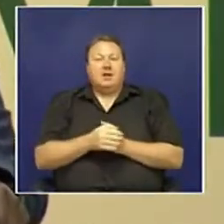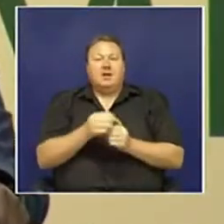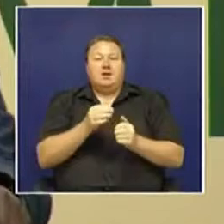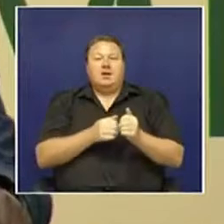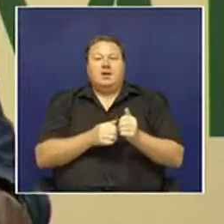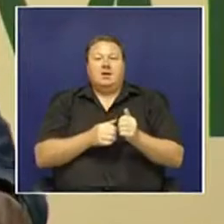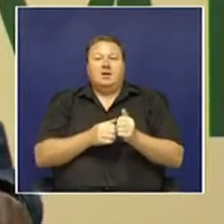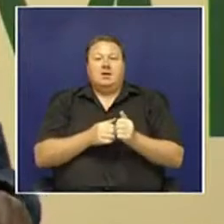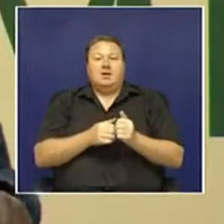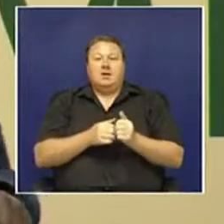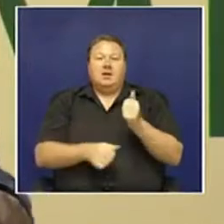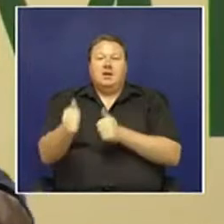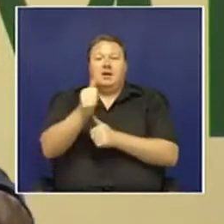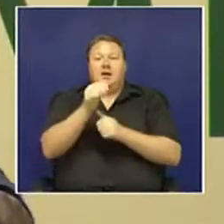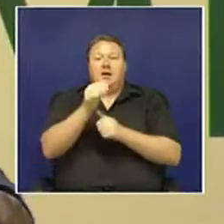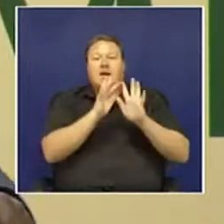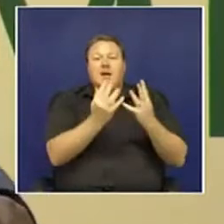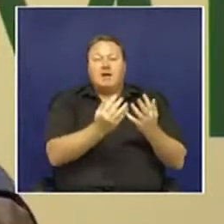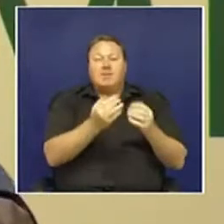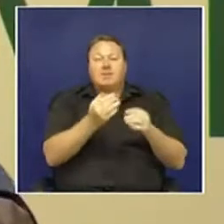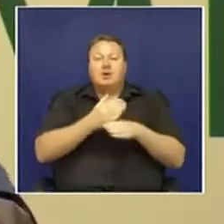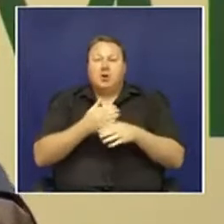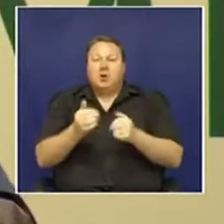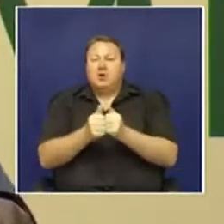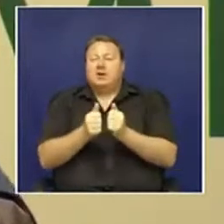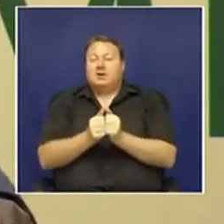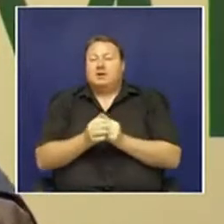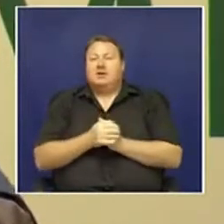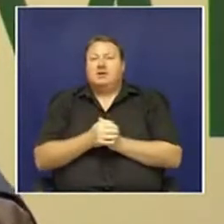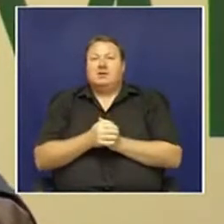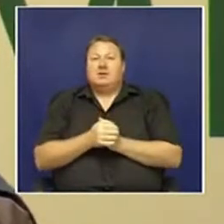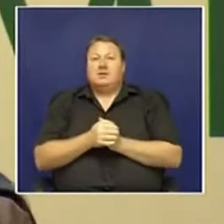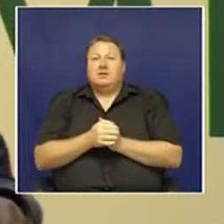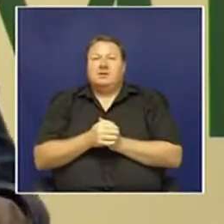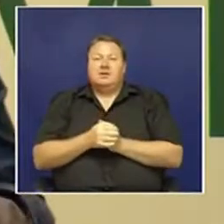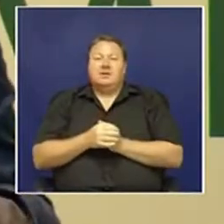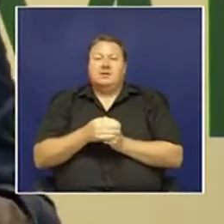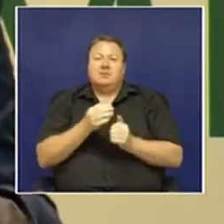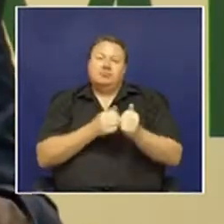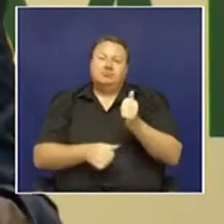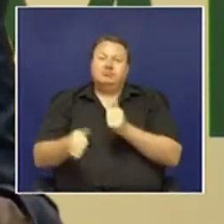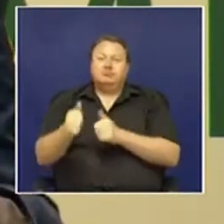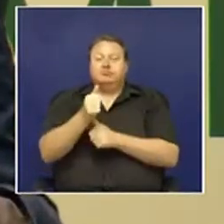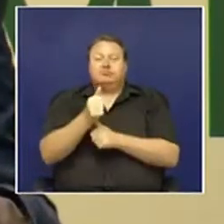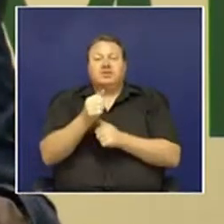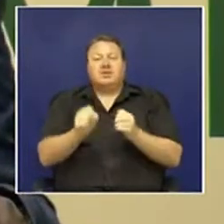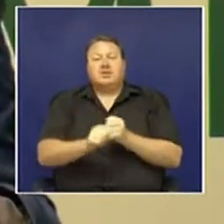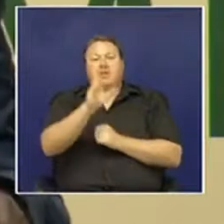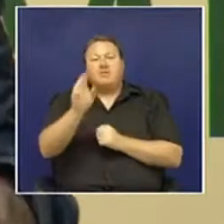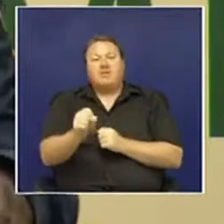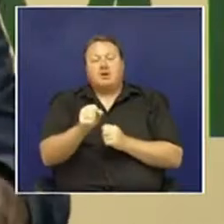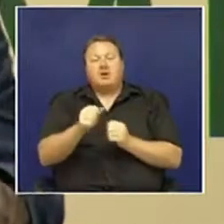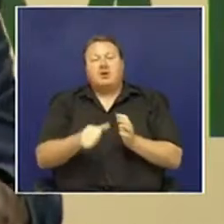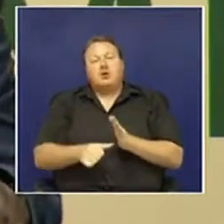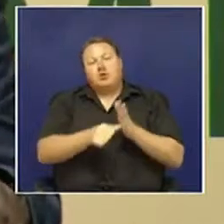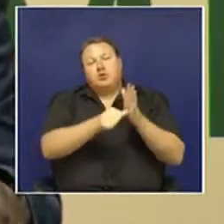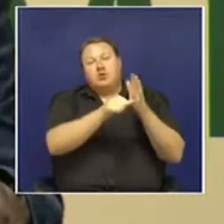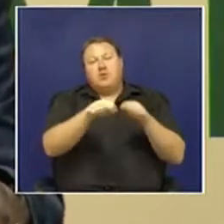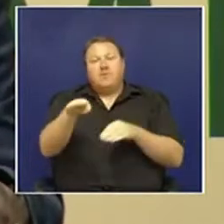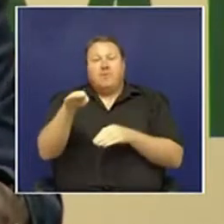members of the Budget Council and the Budget Forum, Governor of the South African Reserve Bank, Lesesha